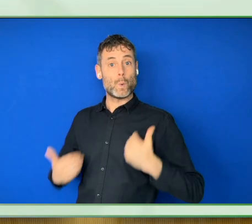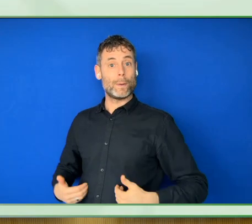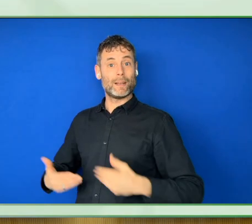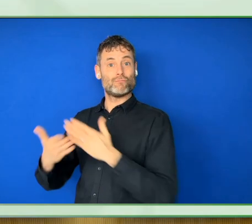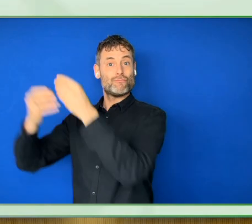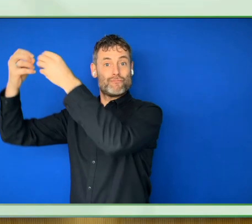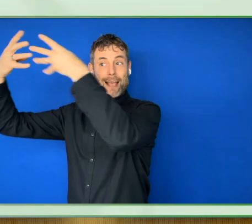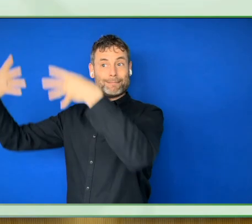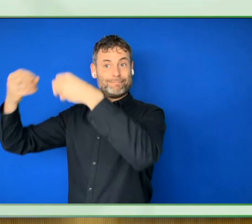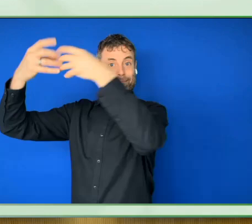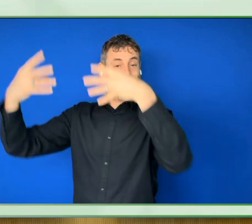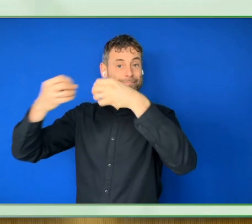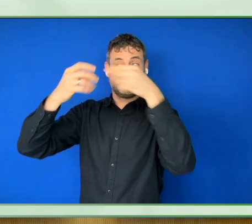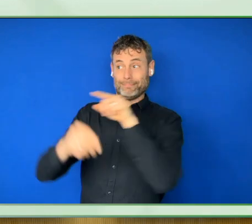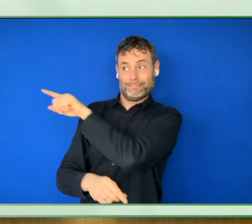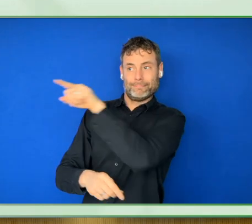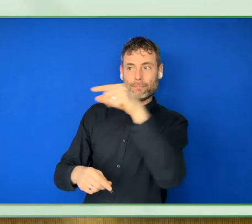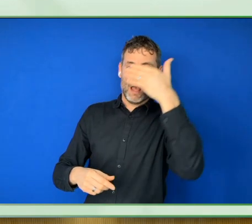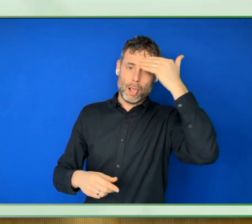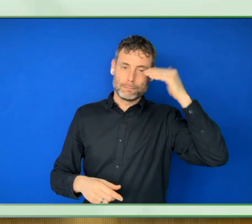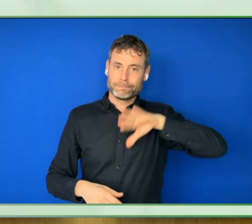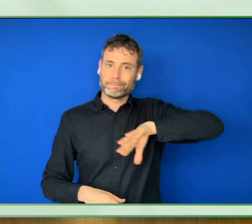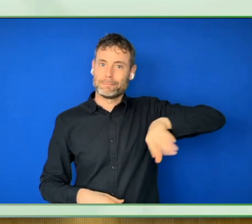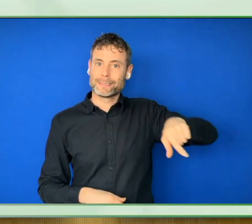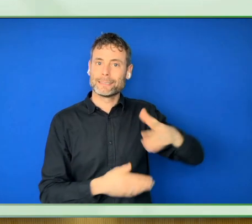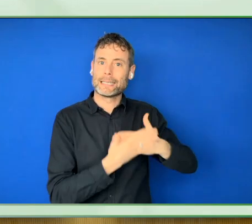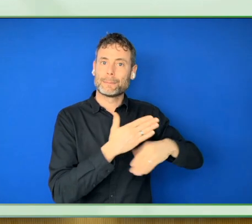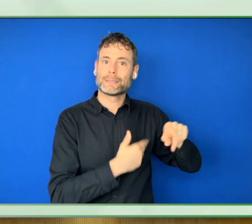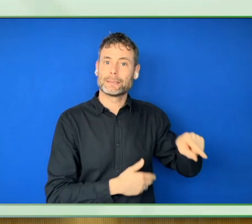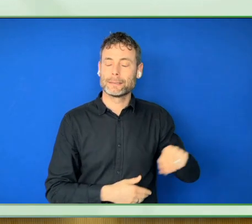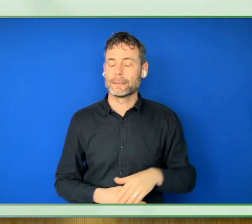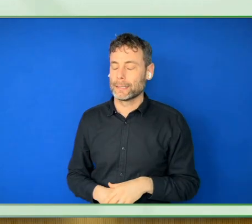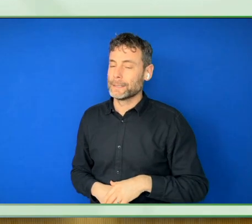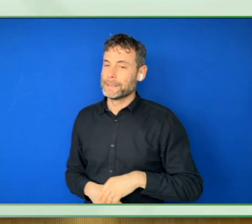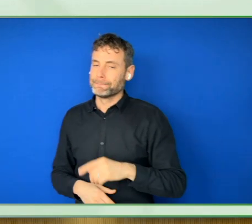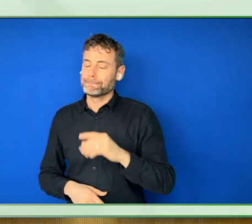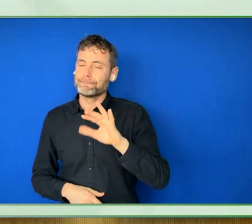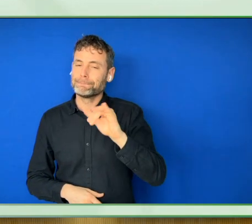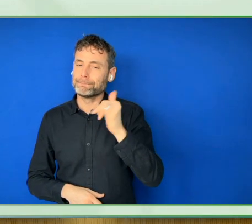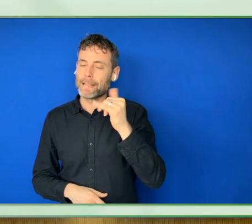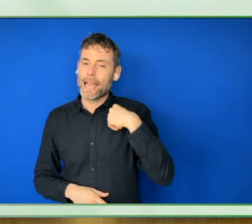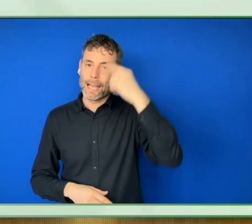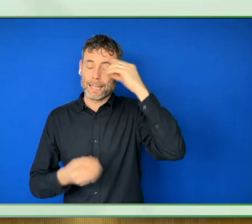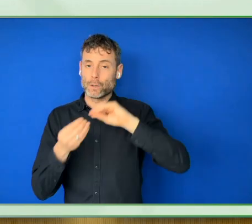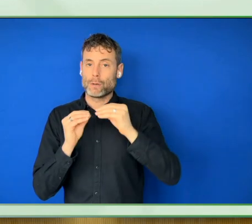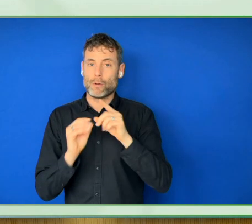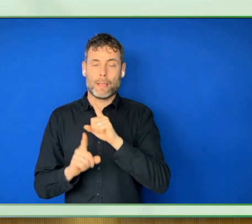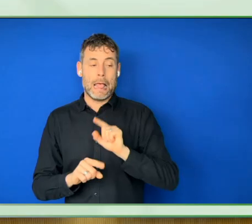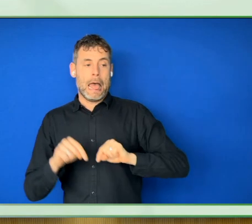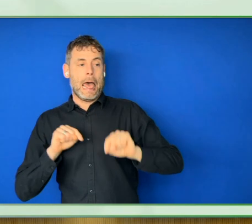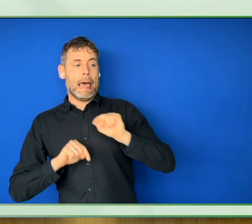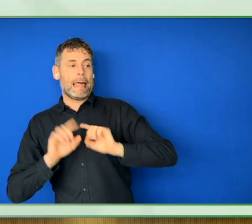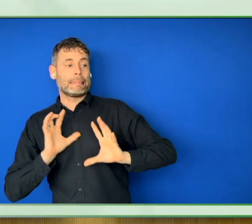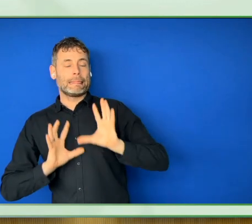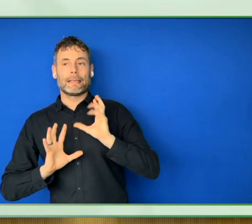disability. I think that may have something to do with the fear and stigma that is around disability. I don't want to say the wrong thing. I don't want to get yelled at.